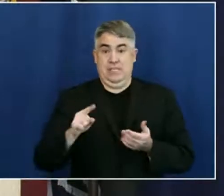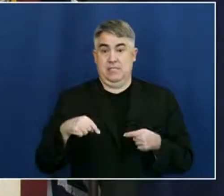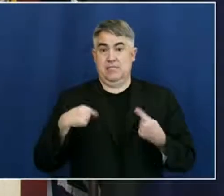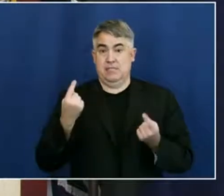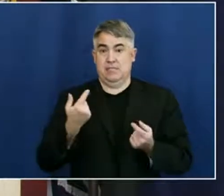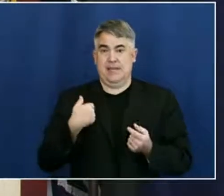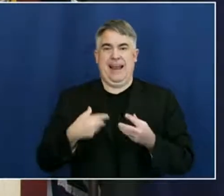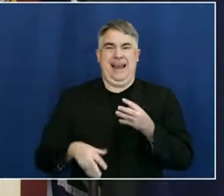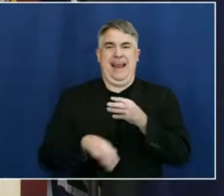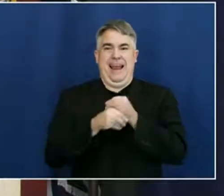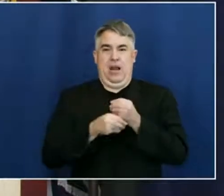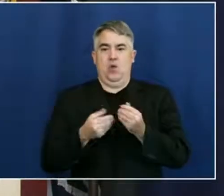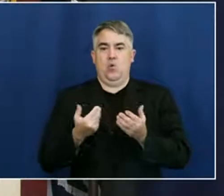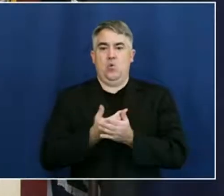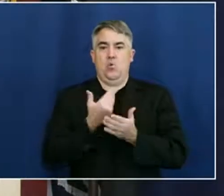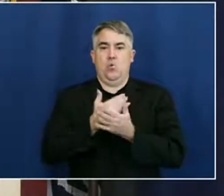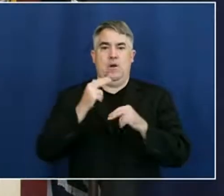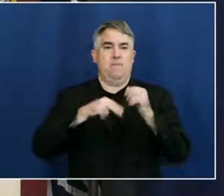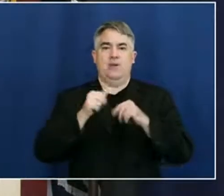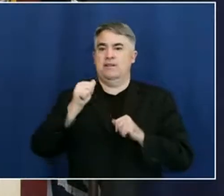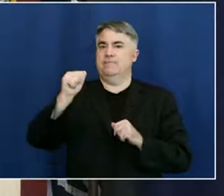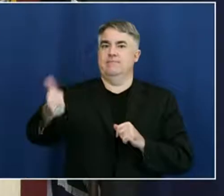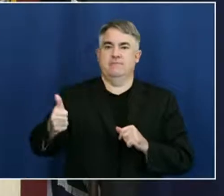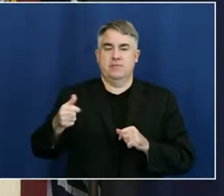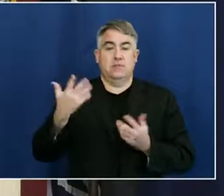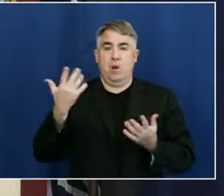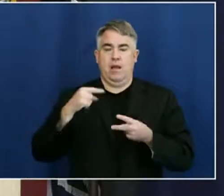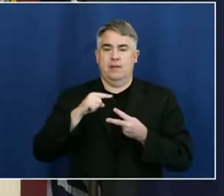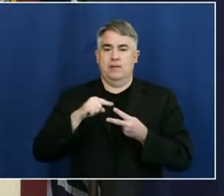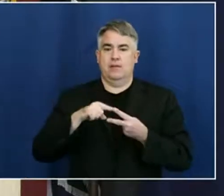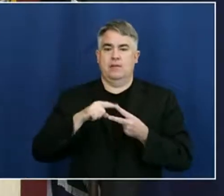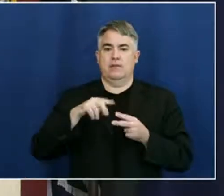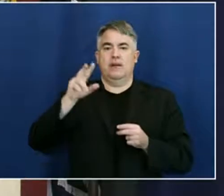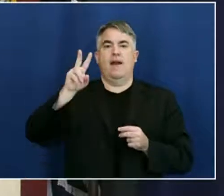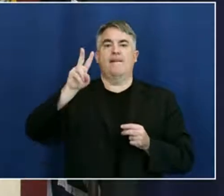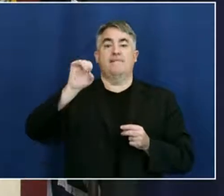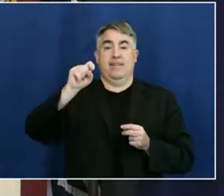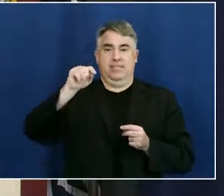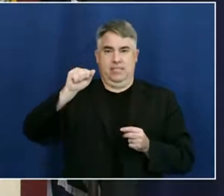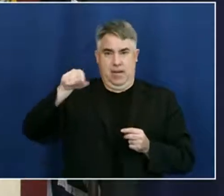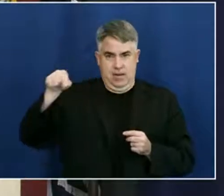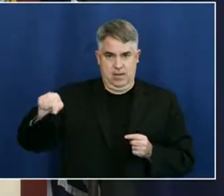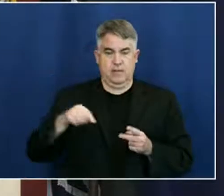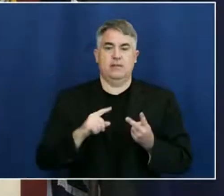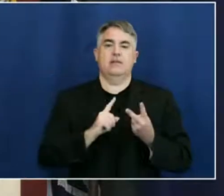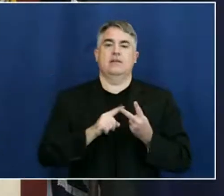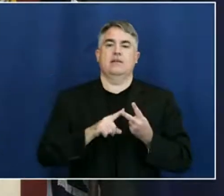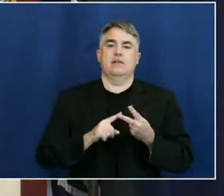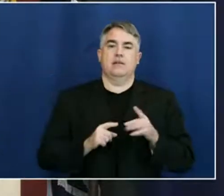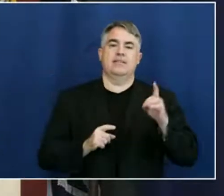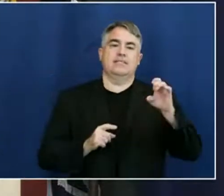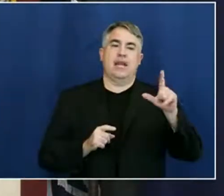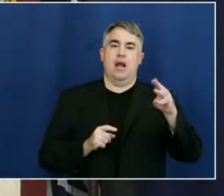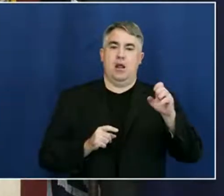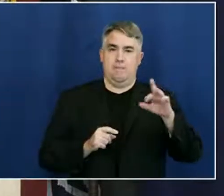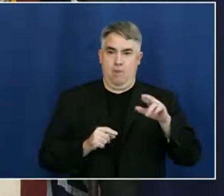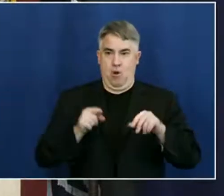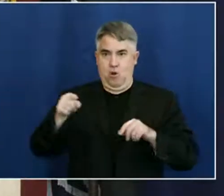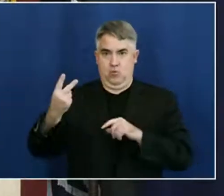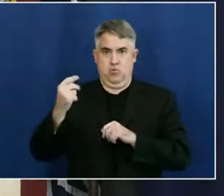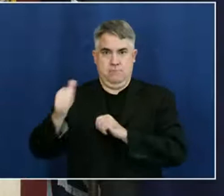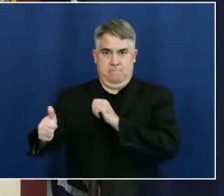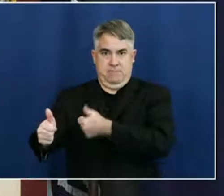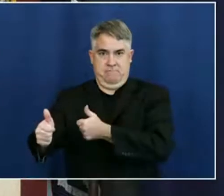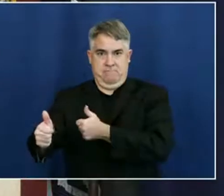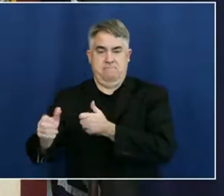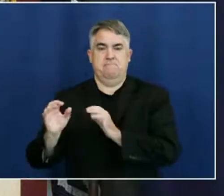both Vista and Del Mar to augment the rest of what we have up and running. Again, we will start doing some. It's based